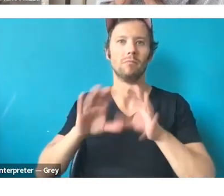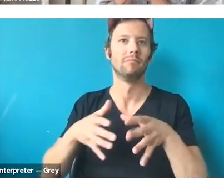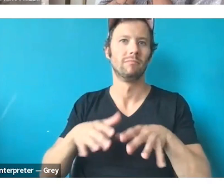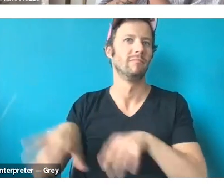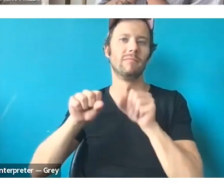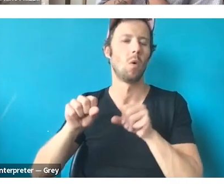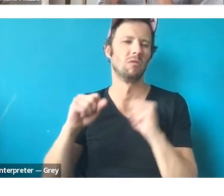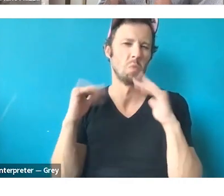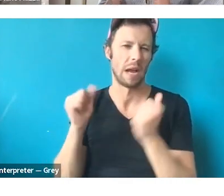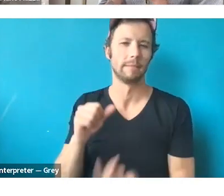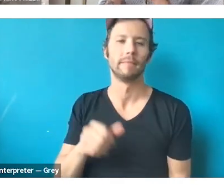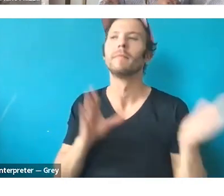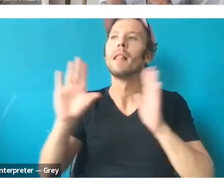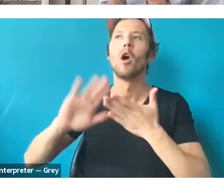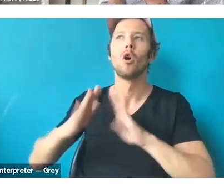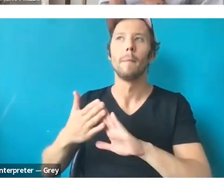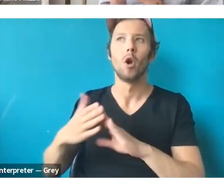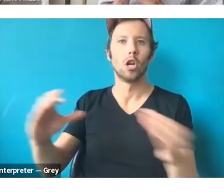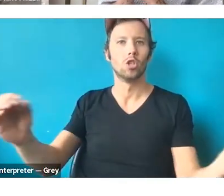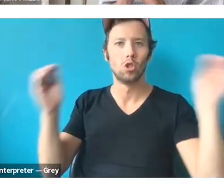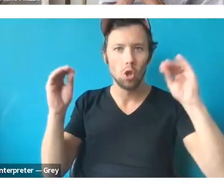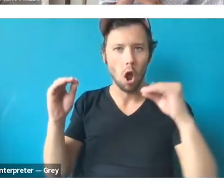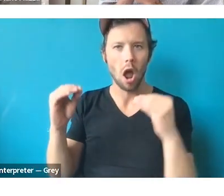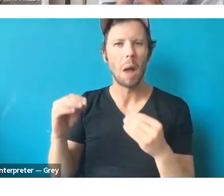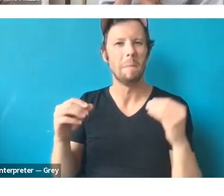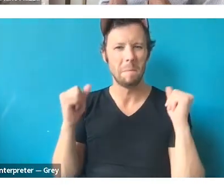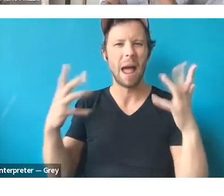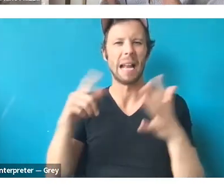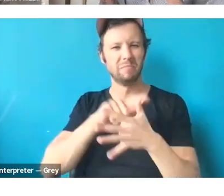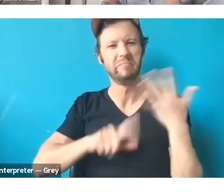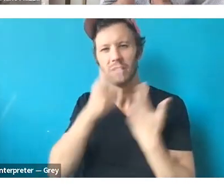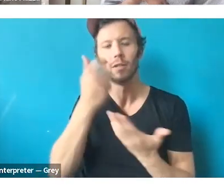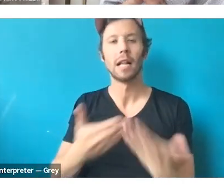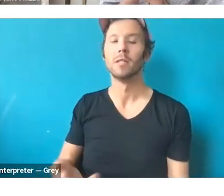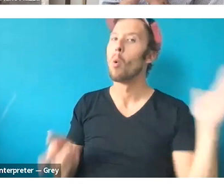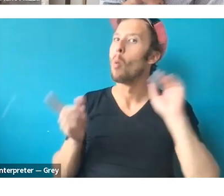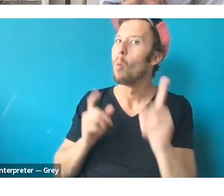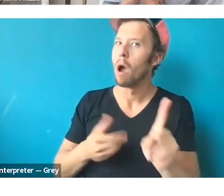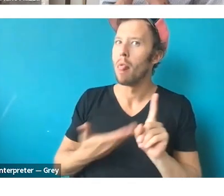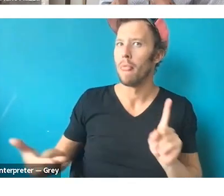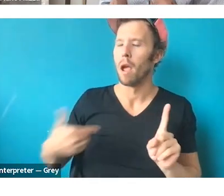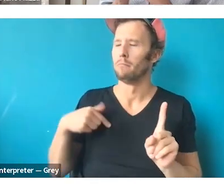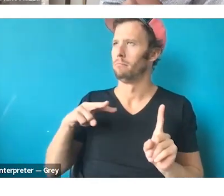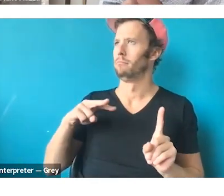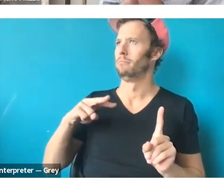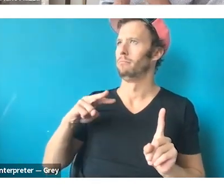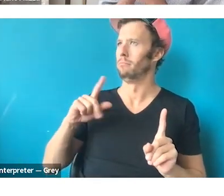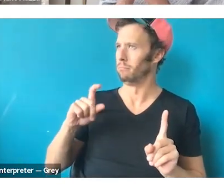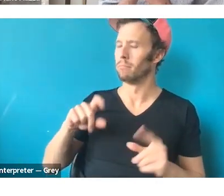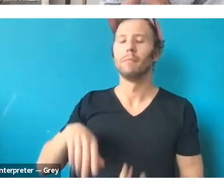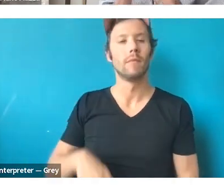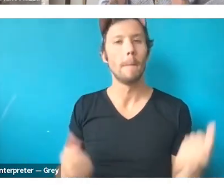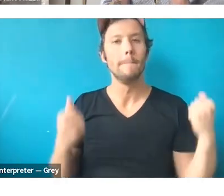community as well. And one of the things that I learned in this class that really struck me is that a lot of these plants grow